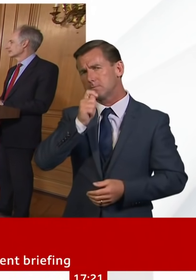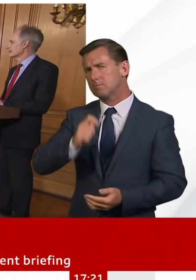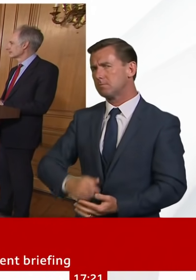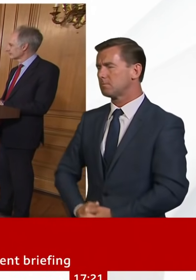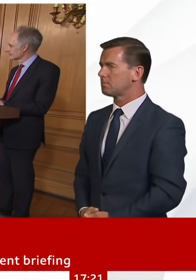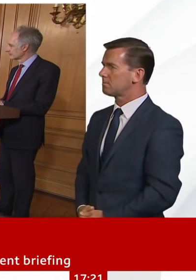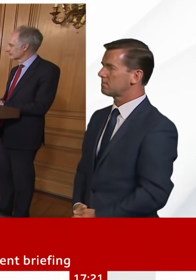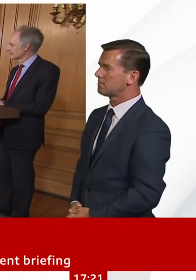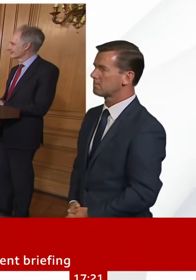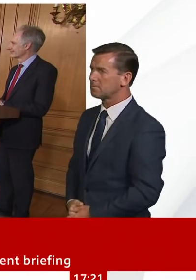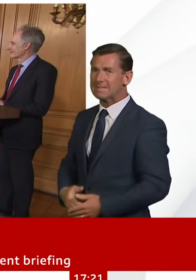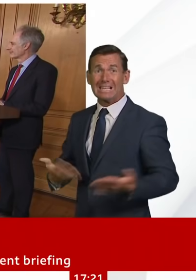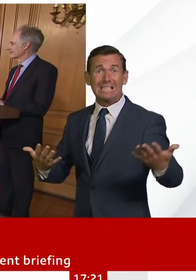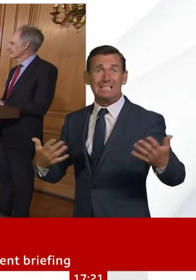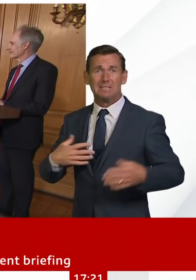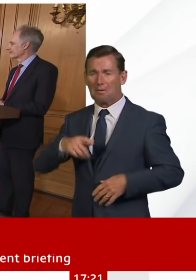You are muted.